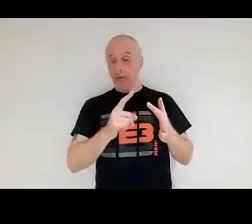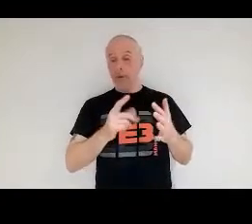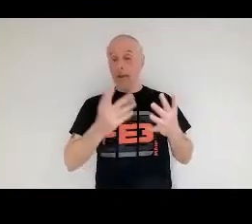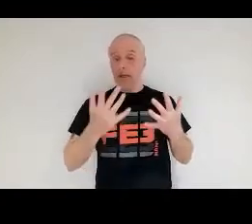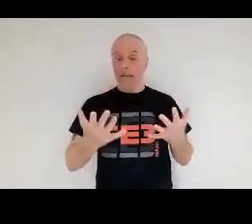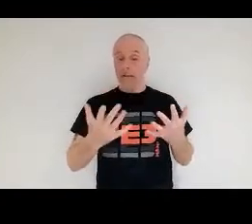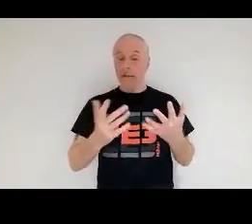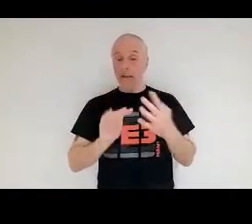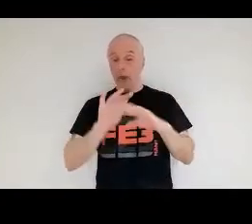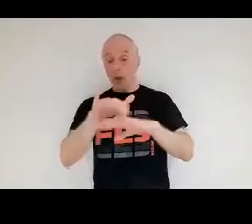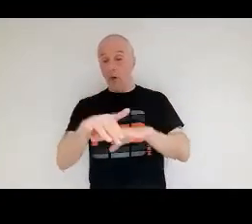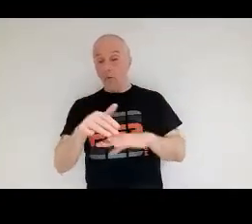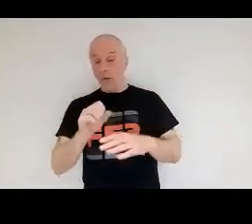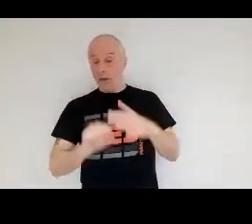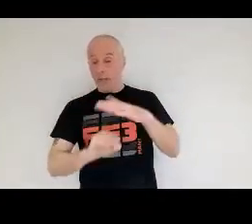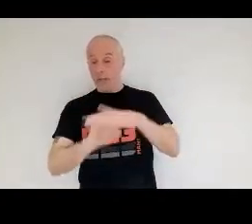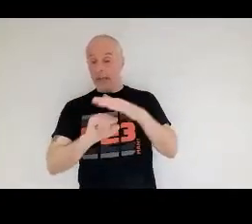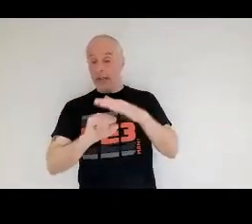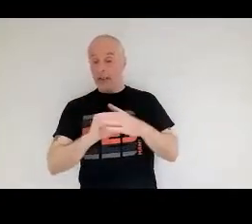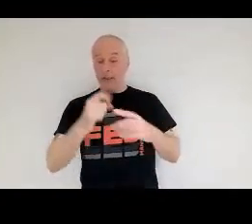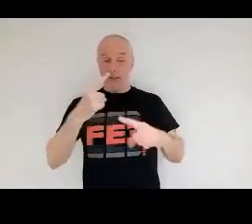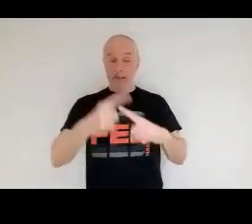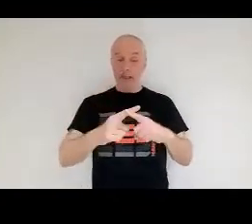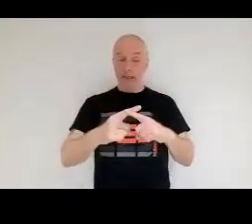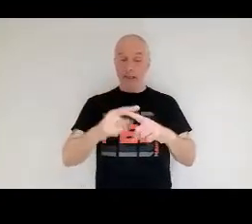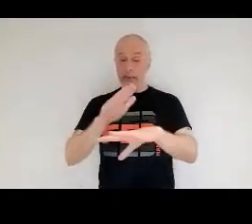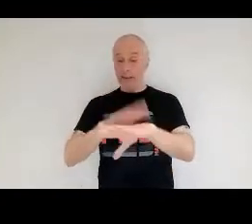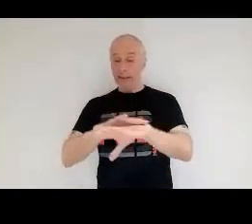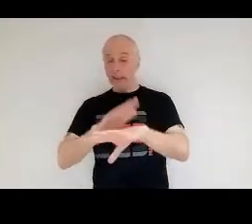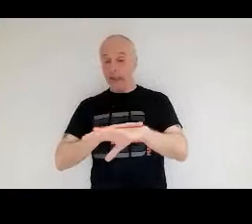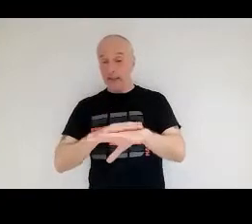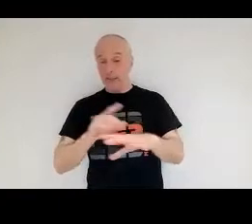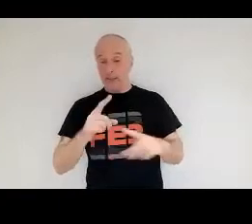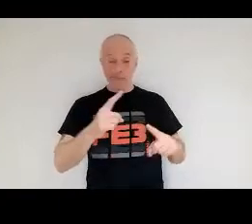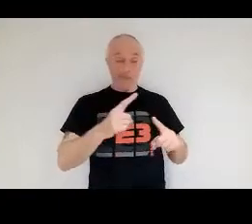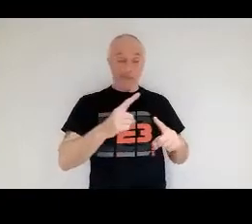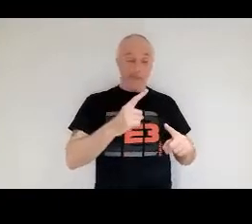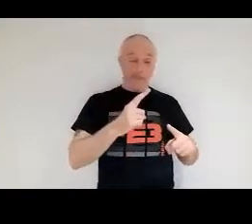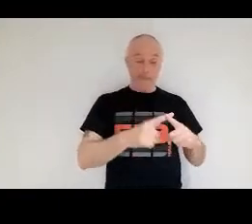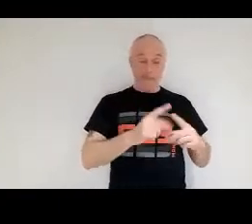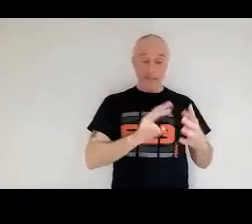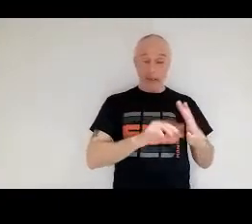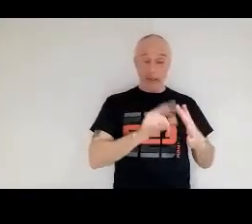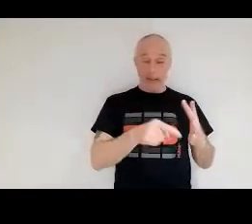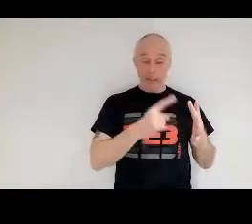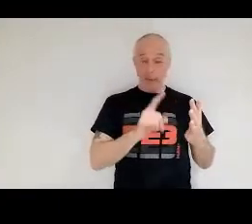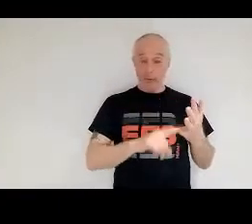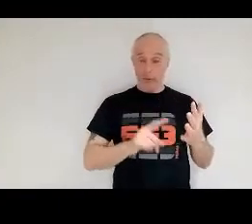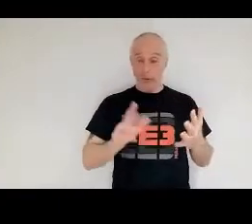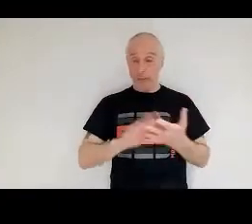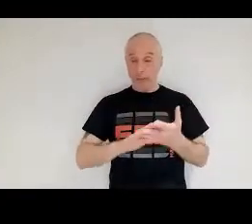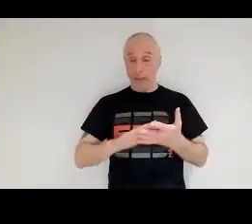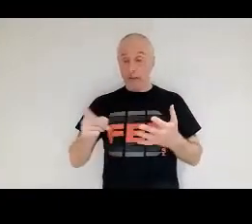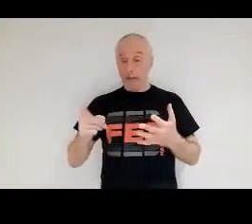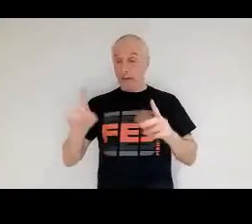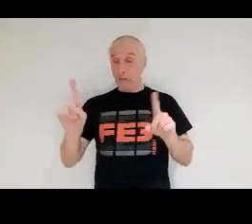is overpressure times time. So impulse is what a building will experience